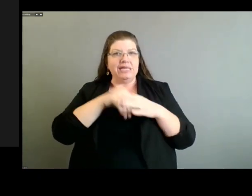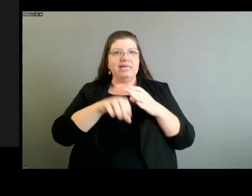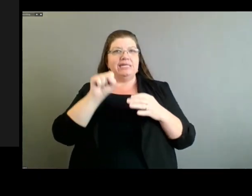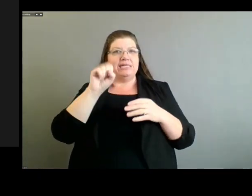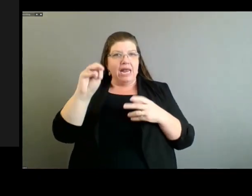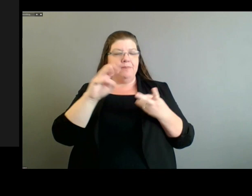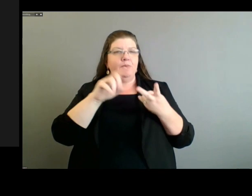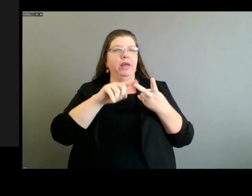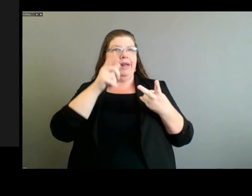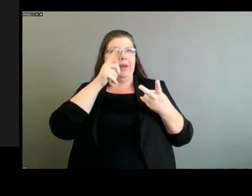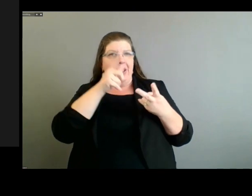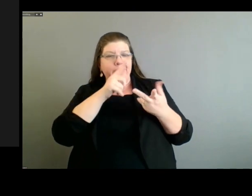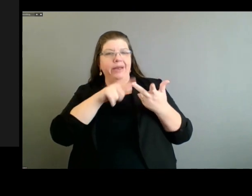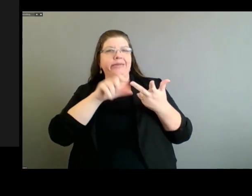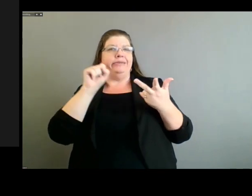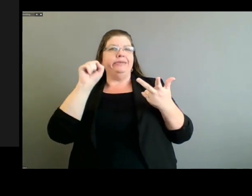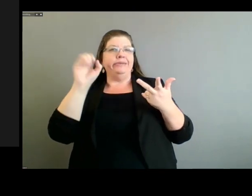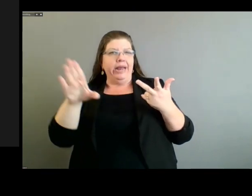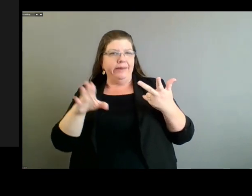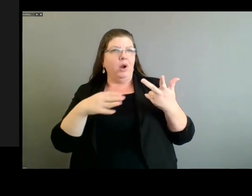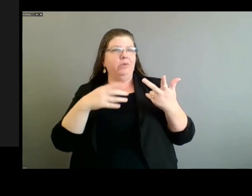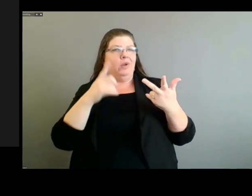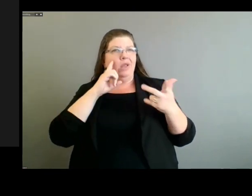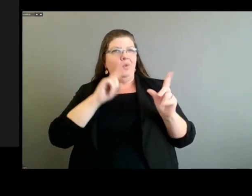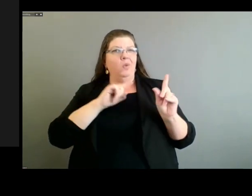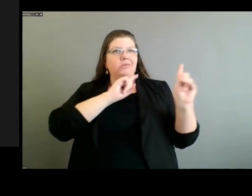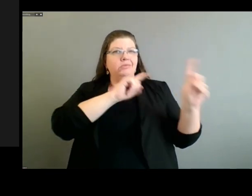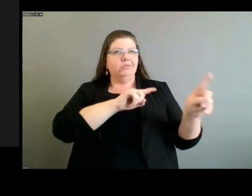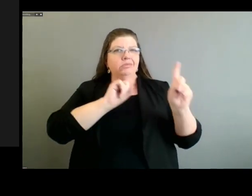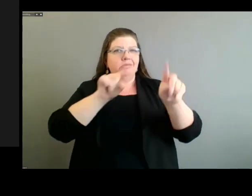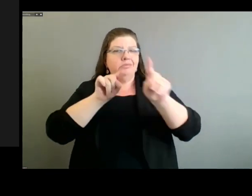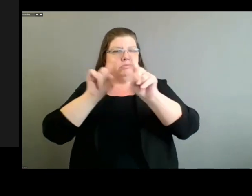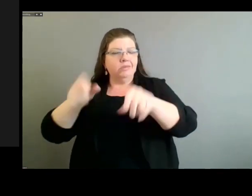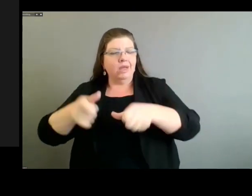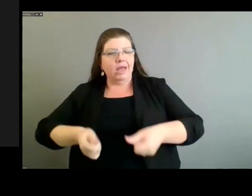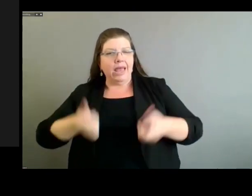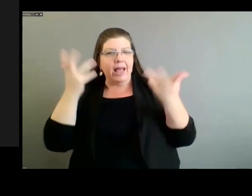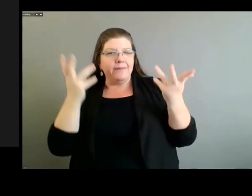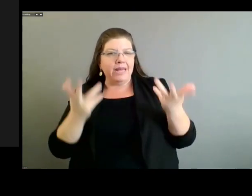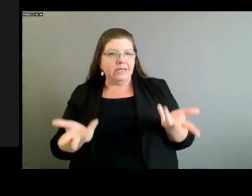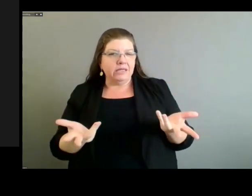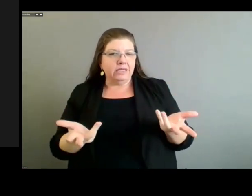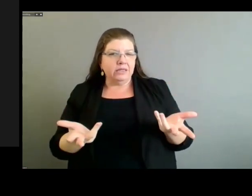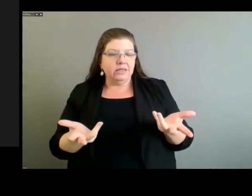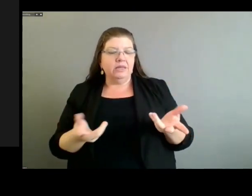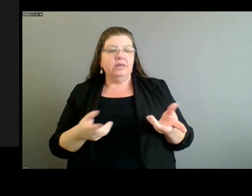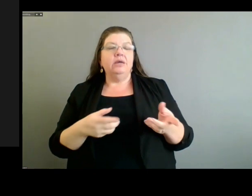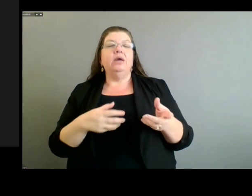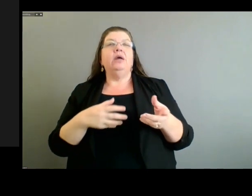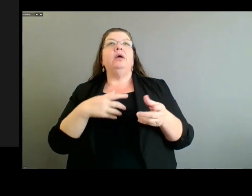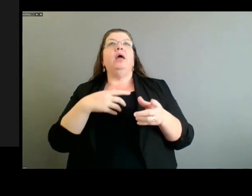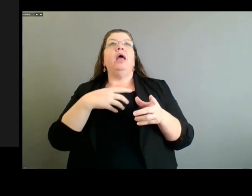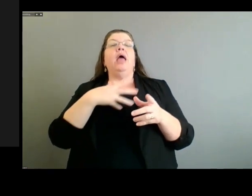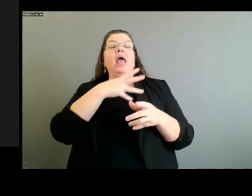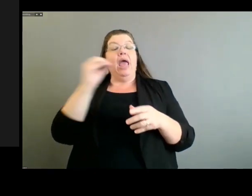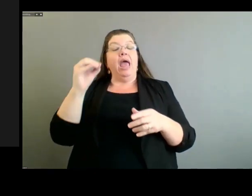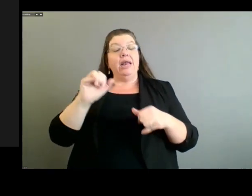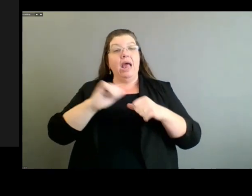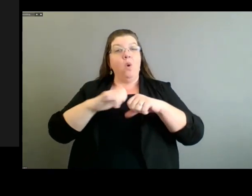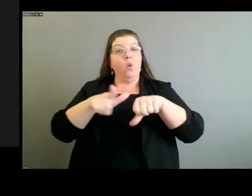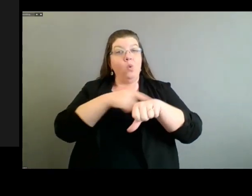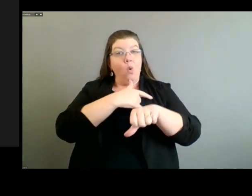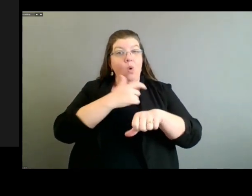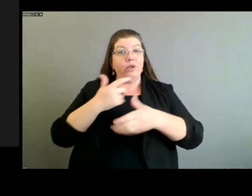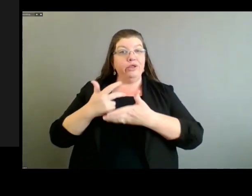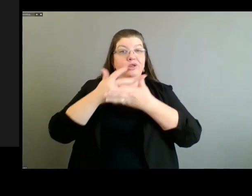Lompoc, Santa Barbara, those clinics will be going to? as well as just how long these mobile clinics